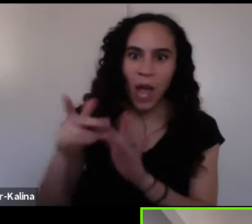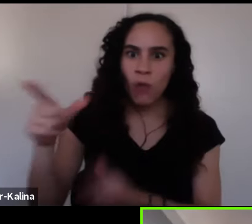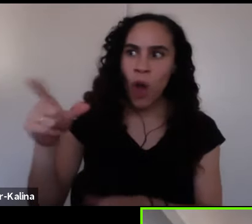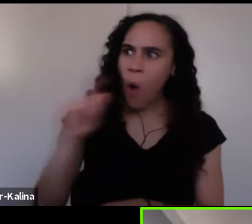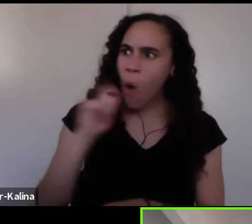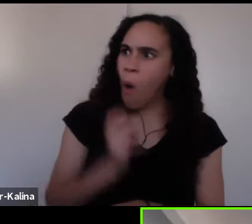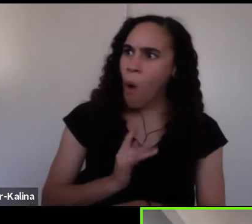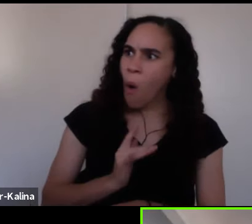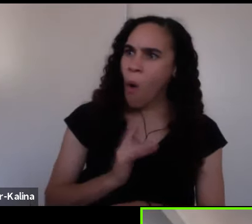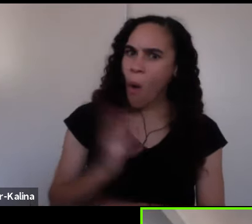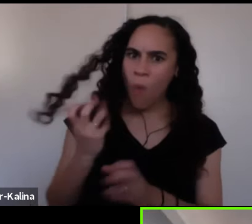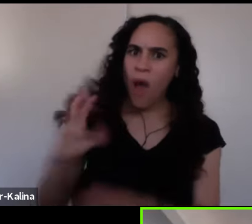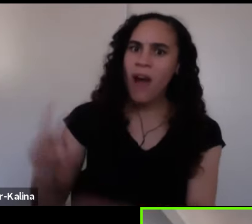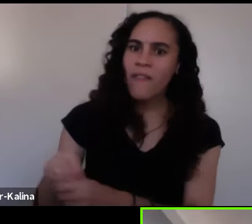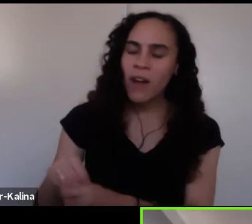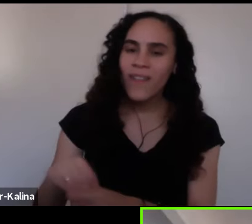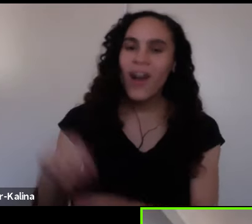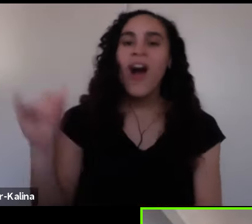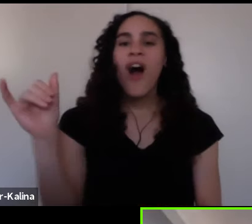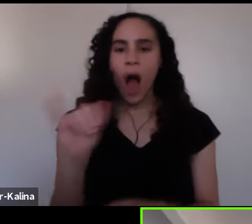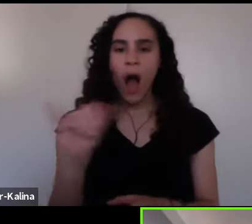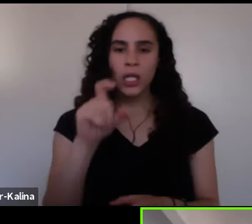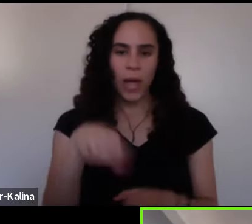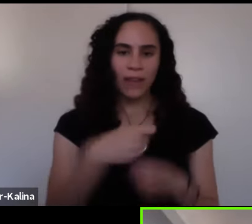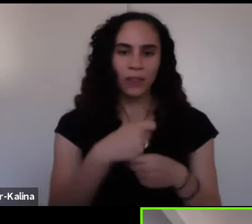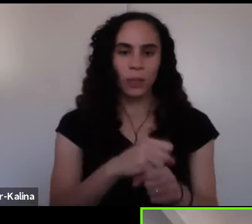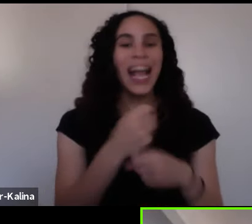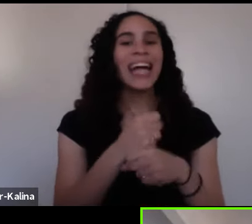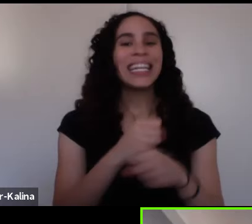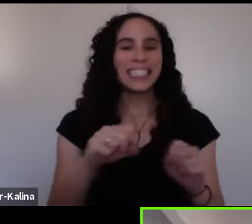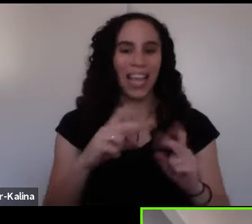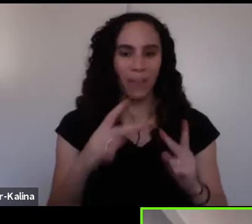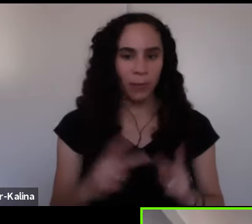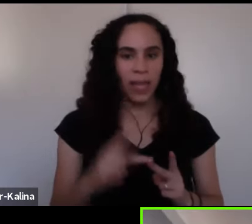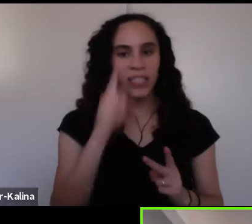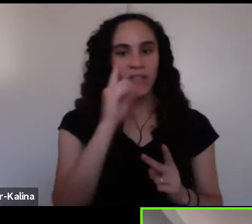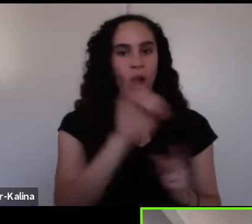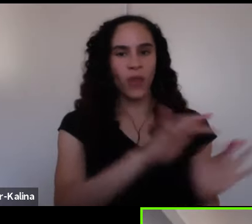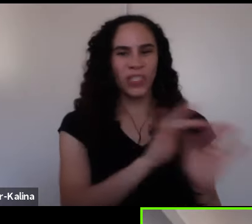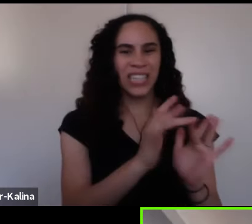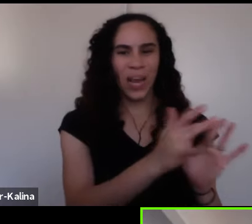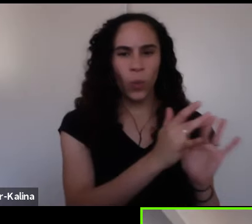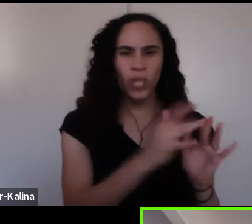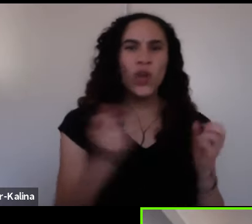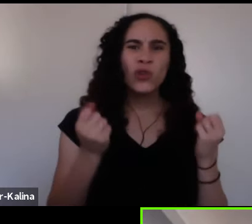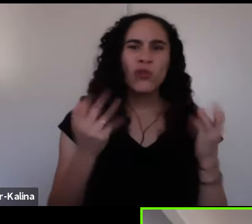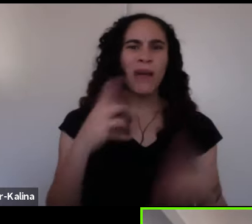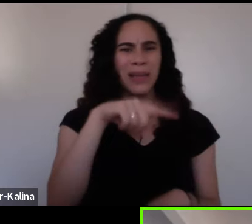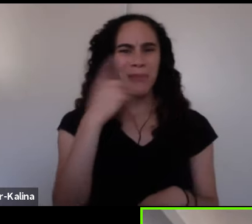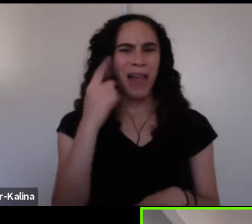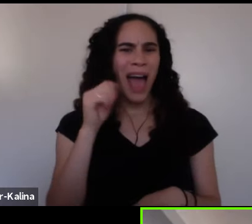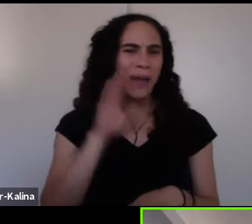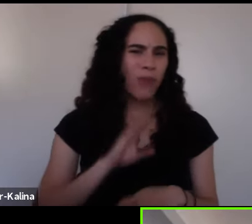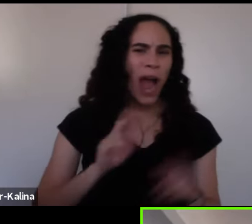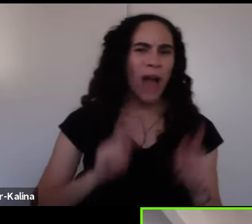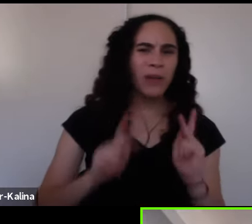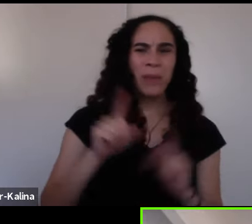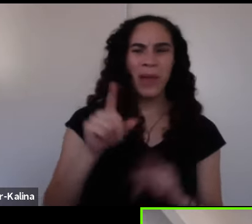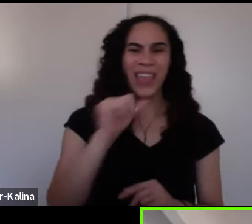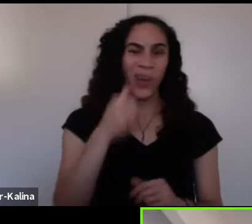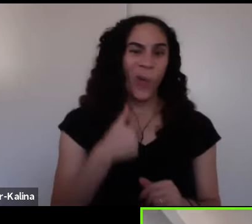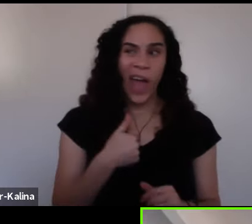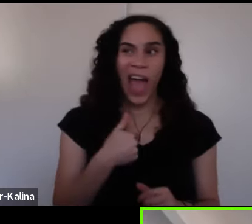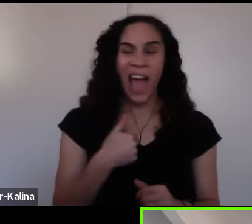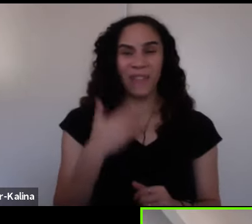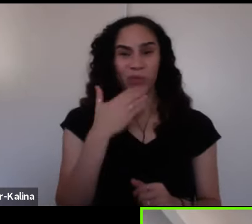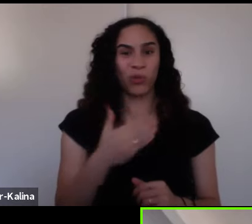to make it safe places for those affinity networks. Too many Black and brown people, they don't have the best experiences,